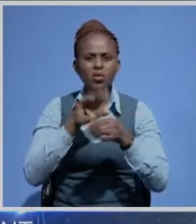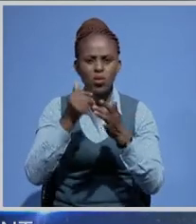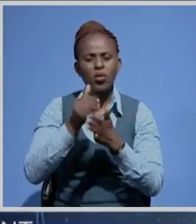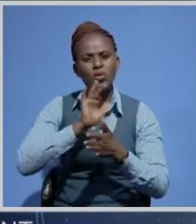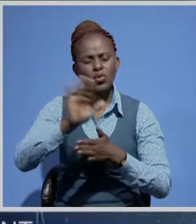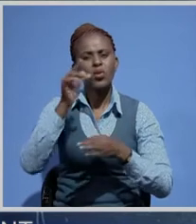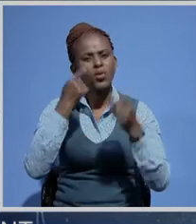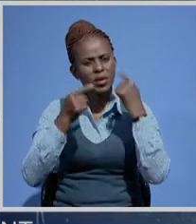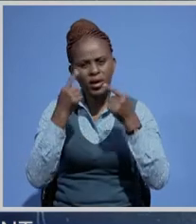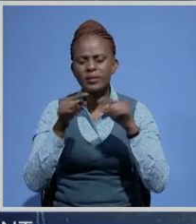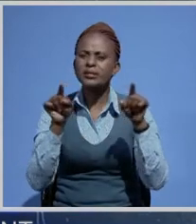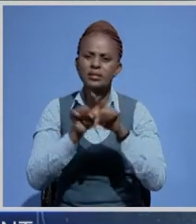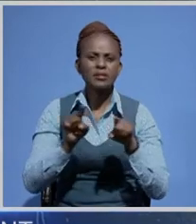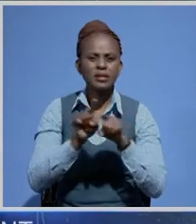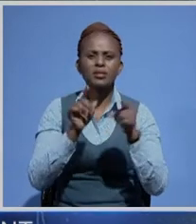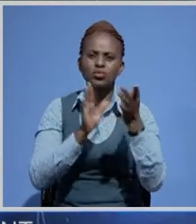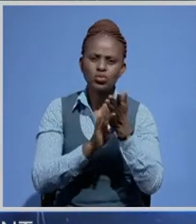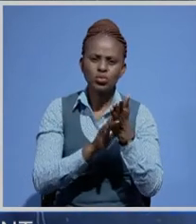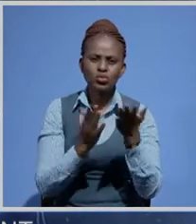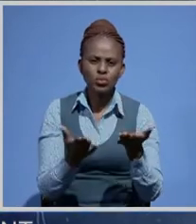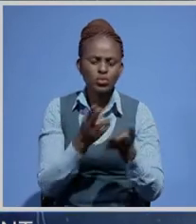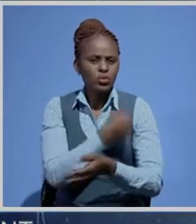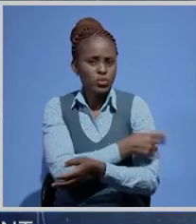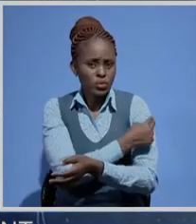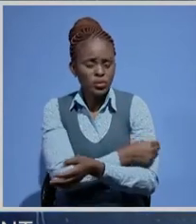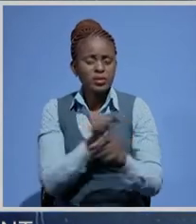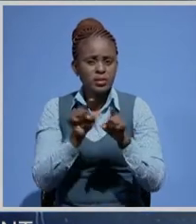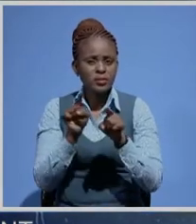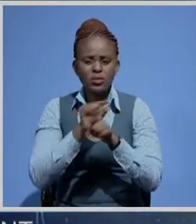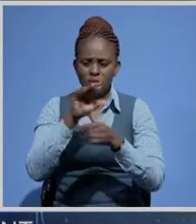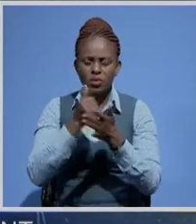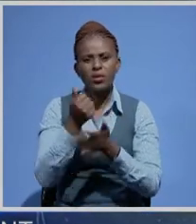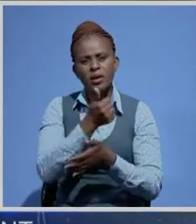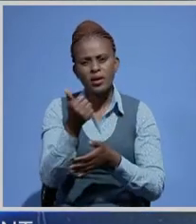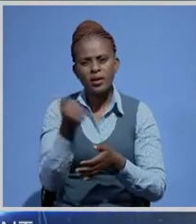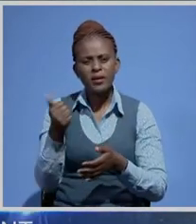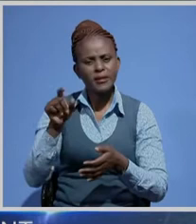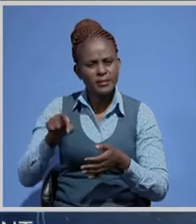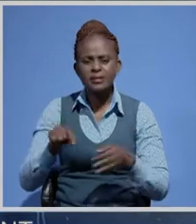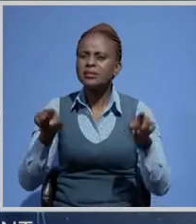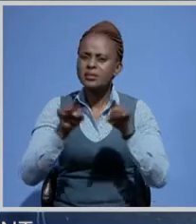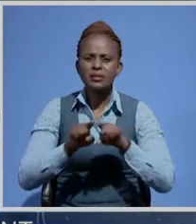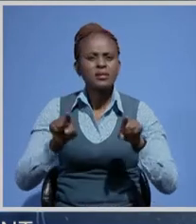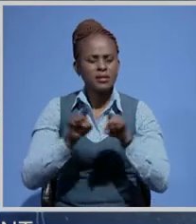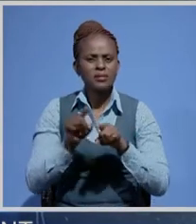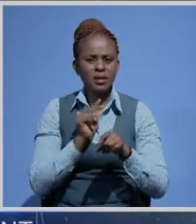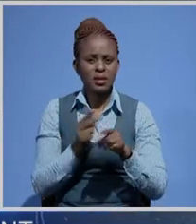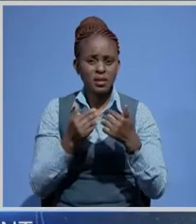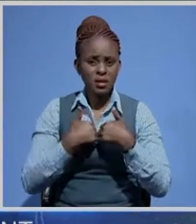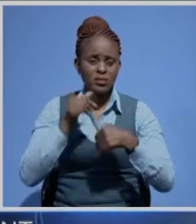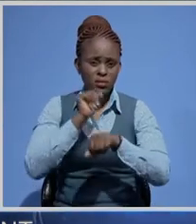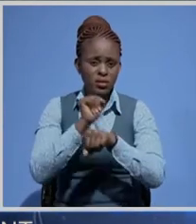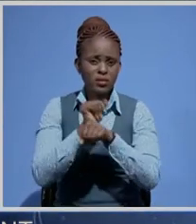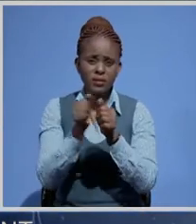for hospitals, schools, and indeed all other amenities is the same. So if we work together, the